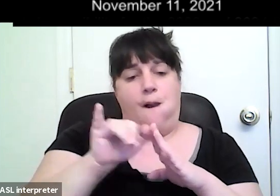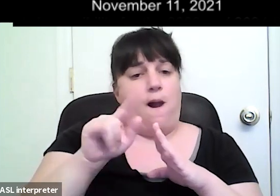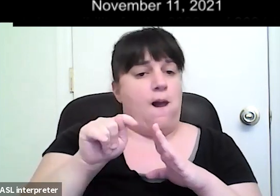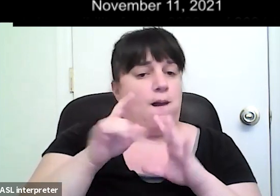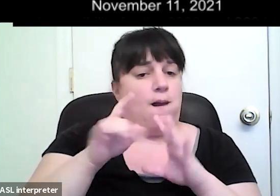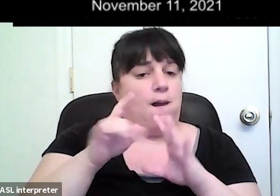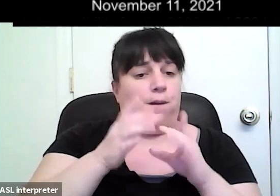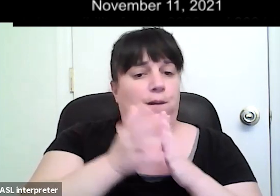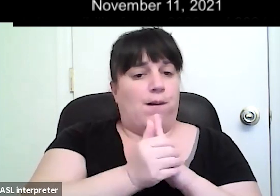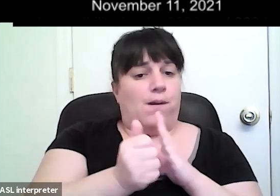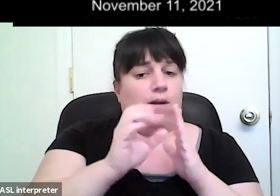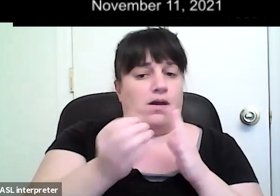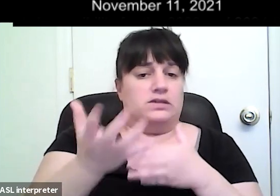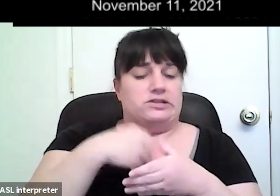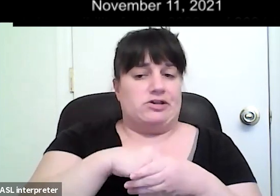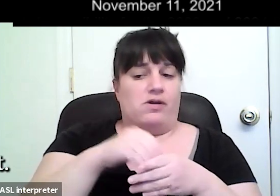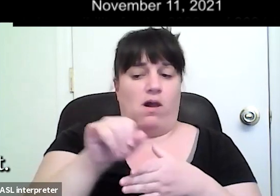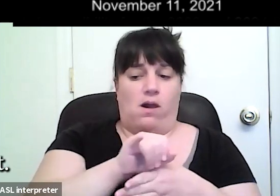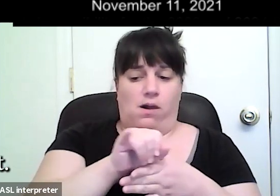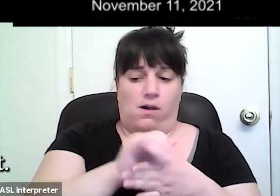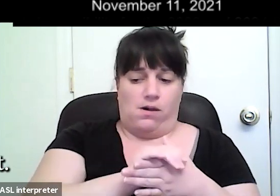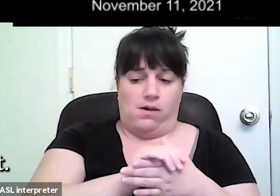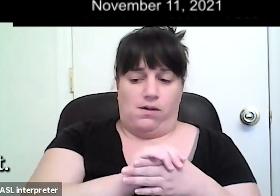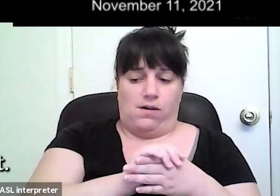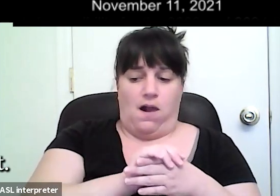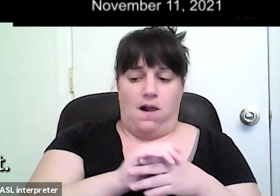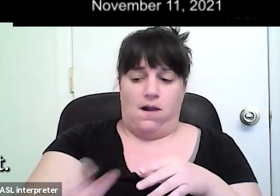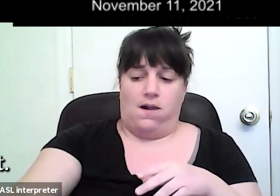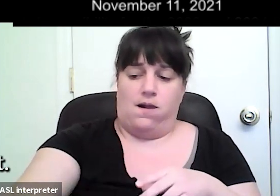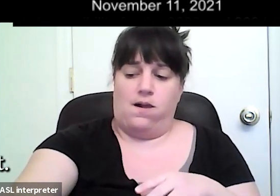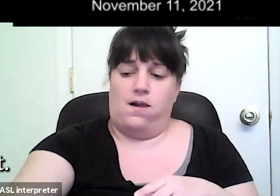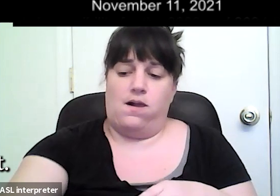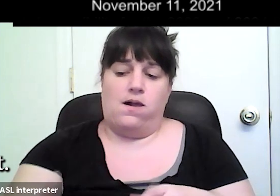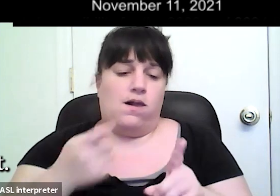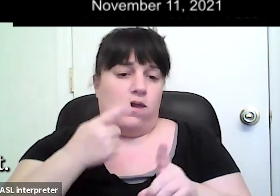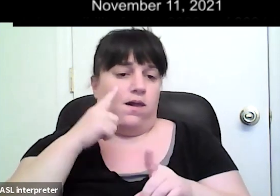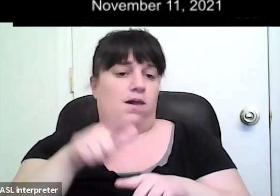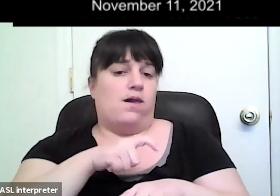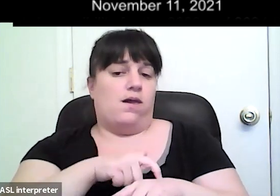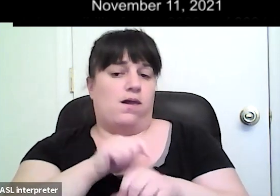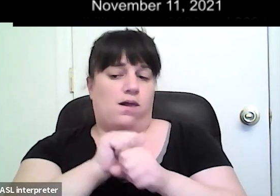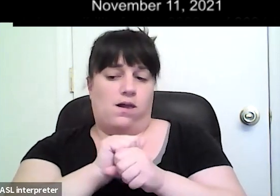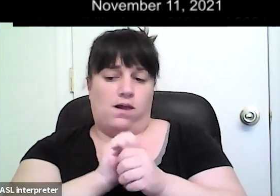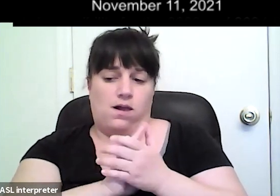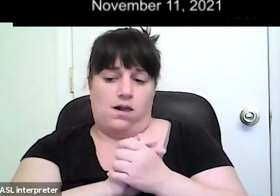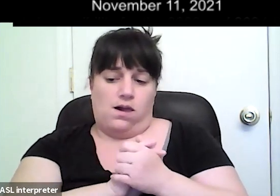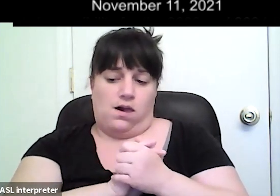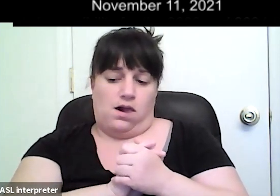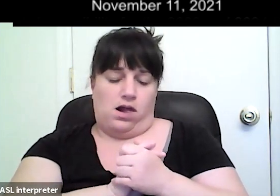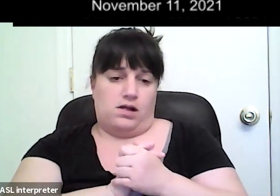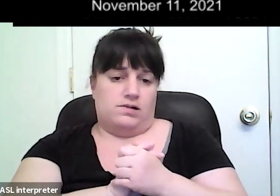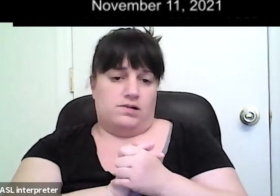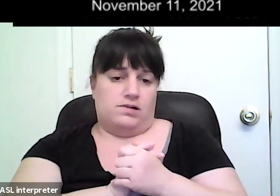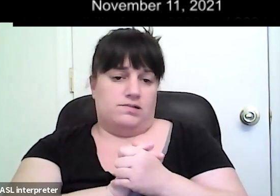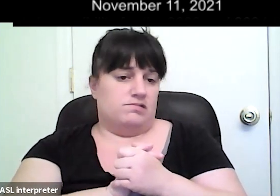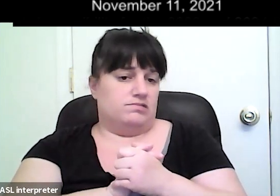IT-related skills and engage in internships, which again, the goal of long-term employment. And then